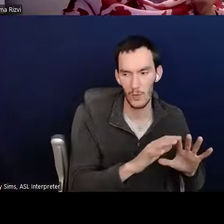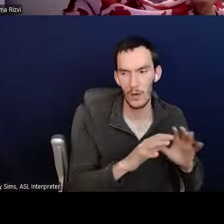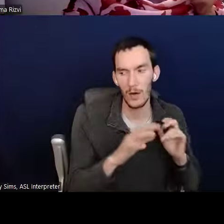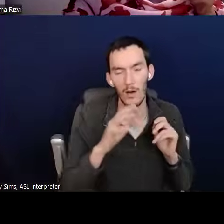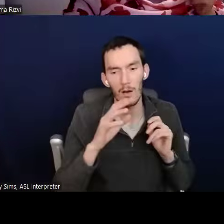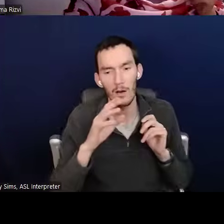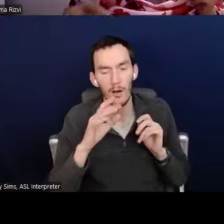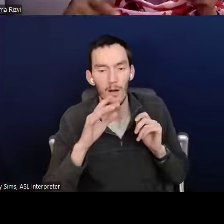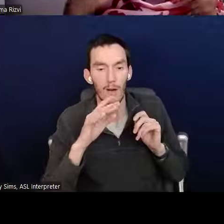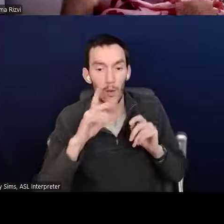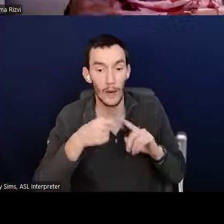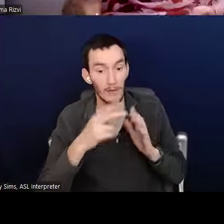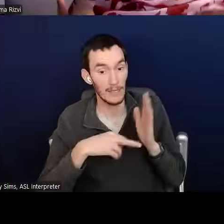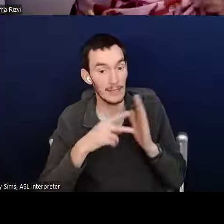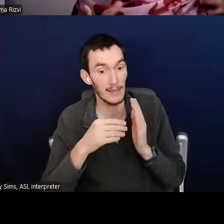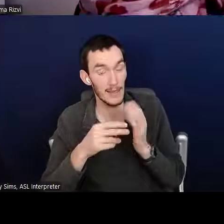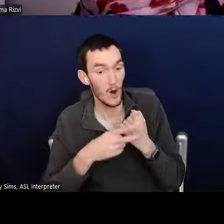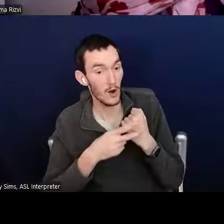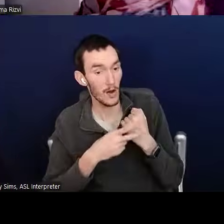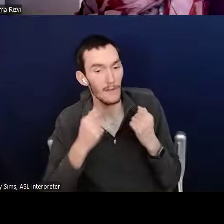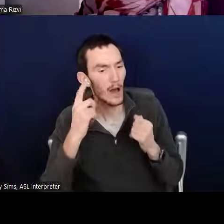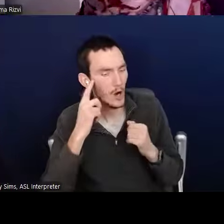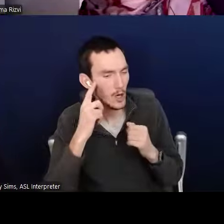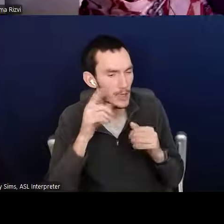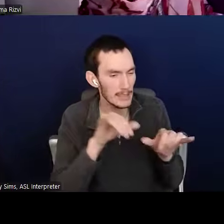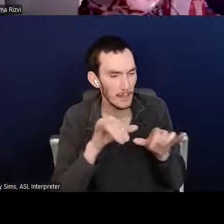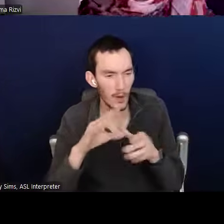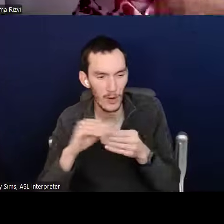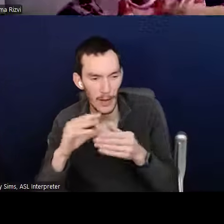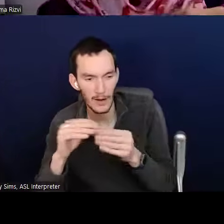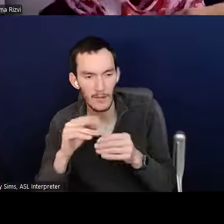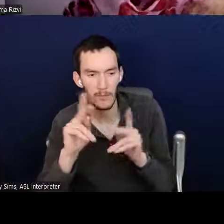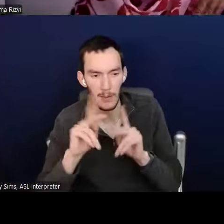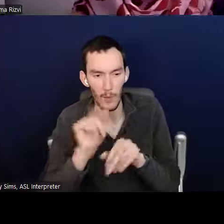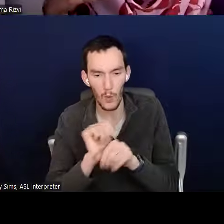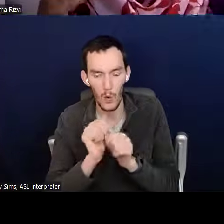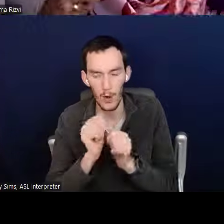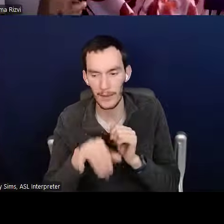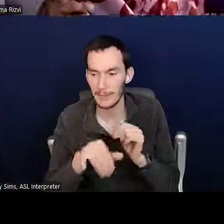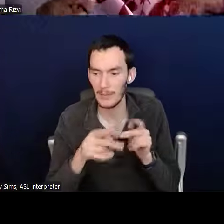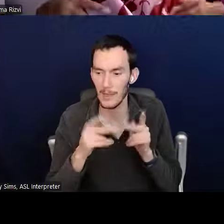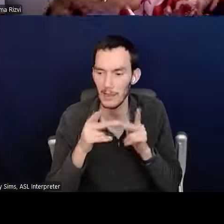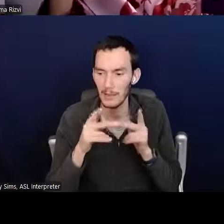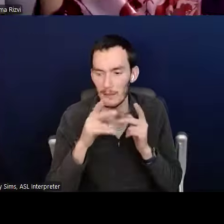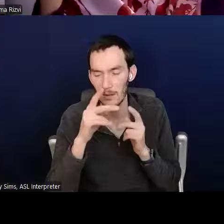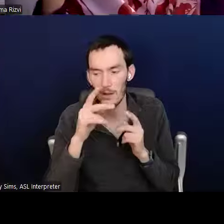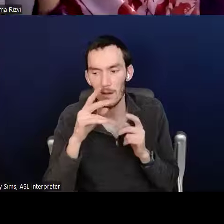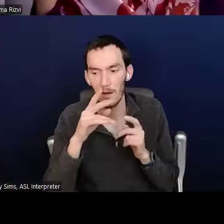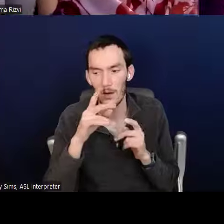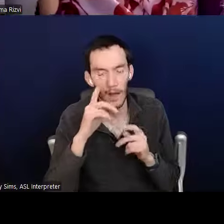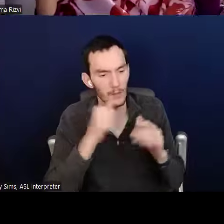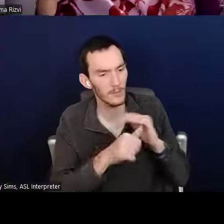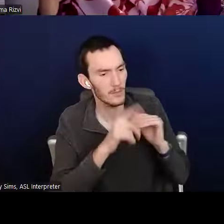read this in the archive because I heard similar narratives about folks working at the site within the ethnographic conversations, not in the